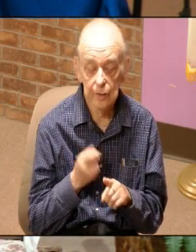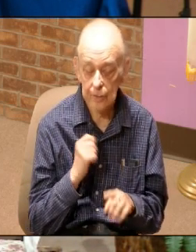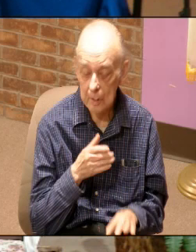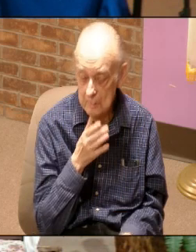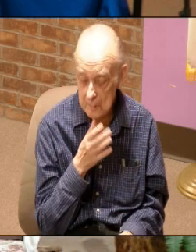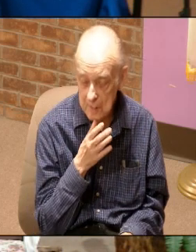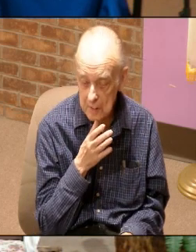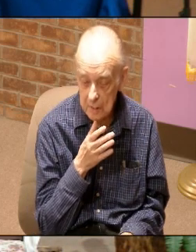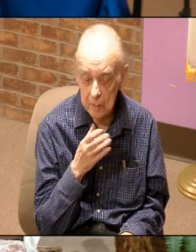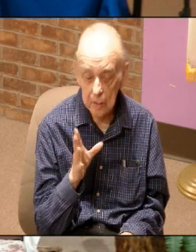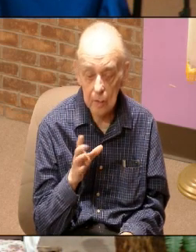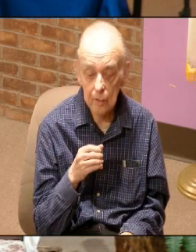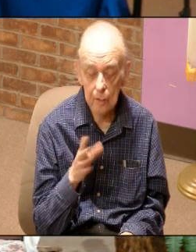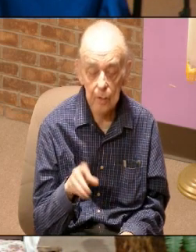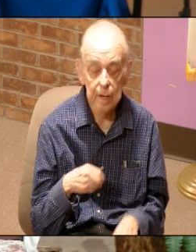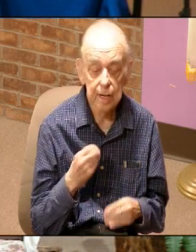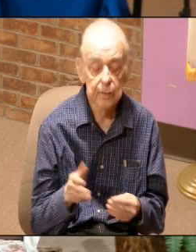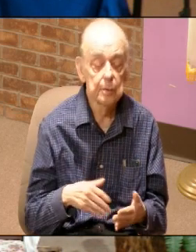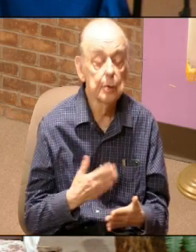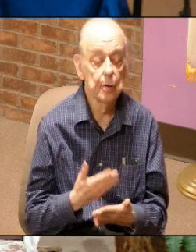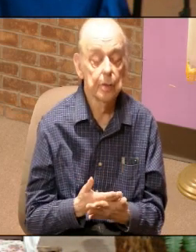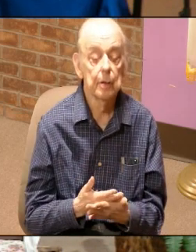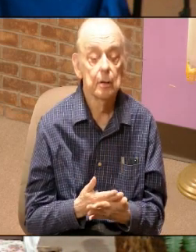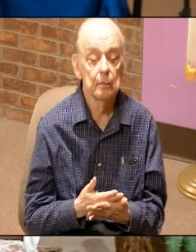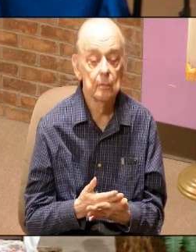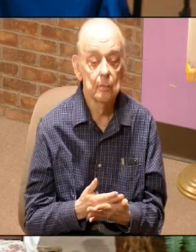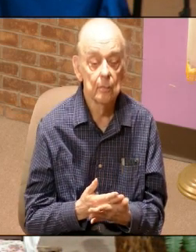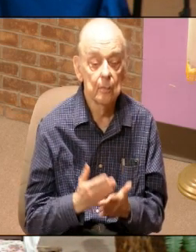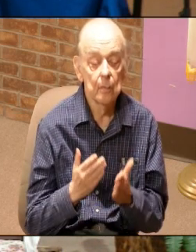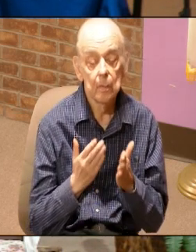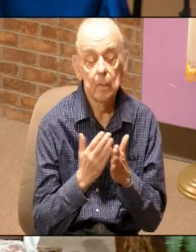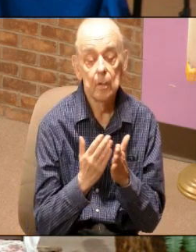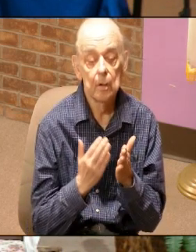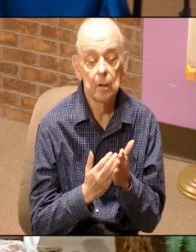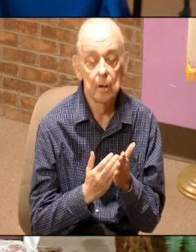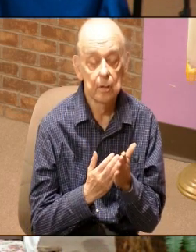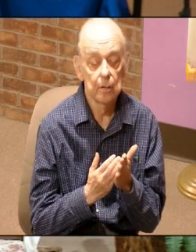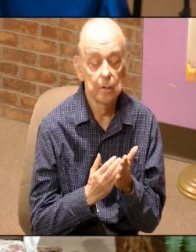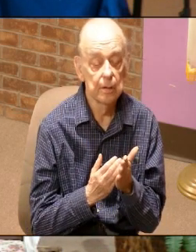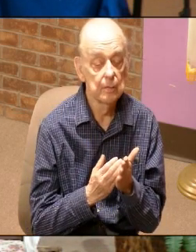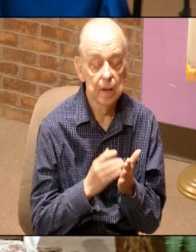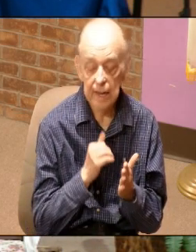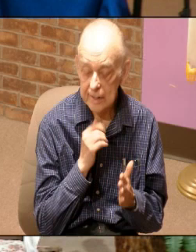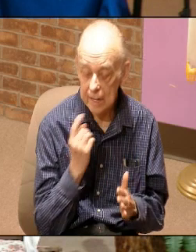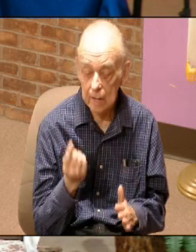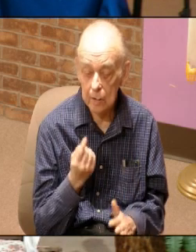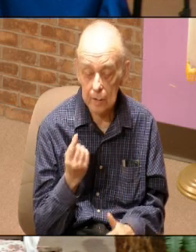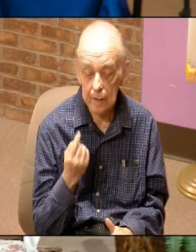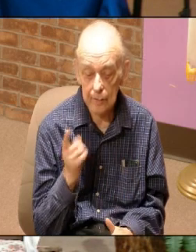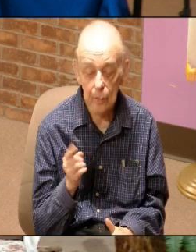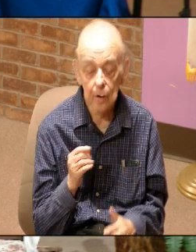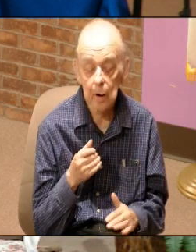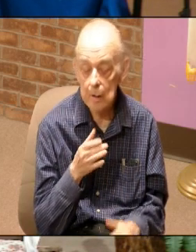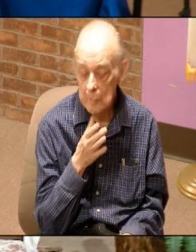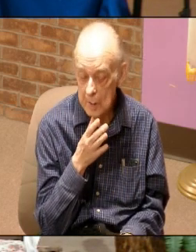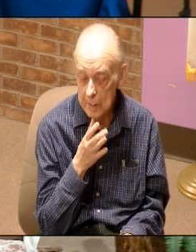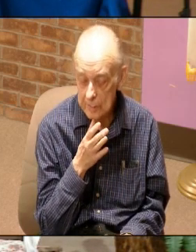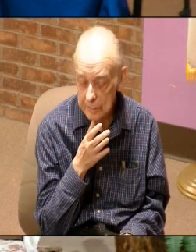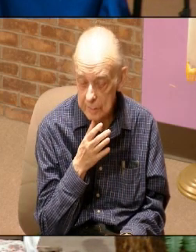who have given birth. And this lesson isn't just for mothers